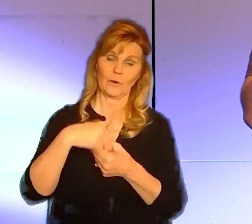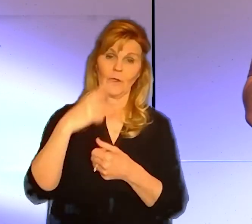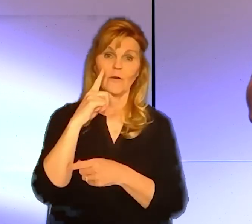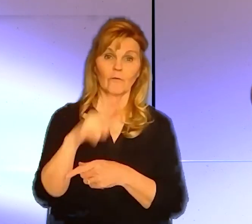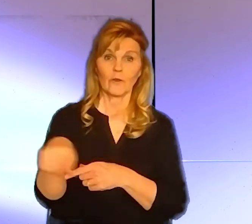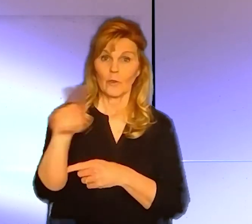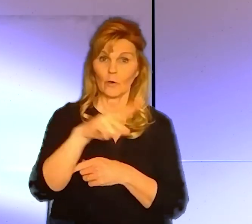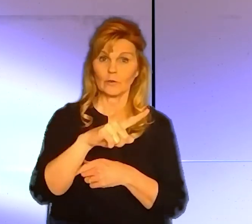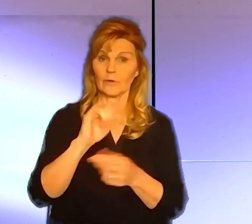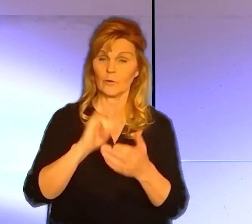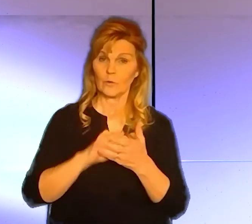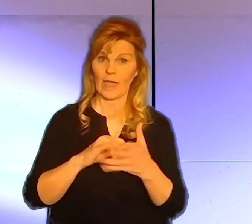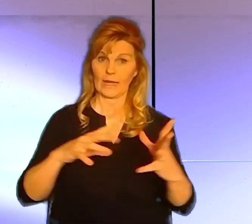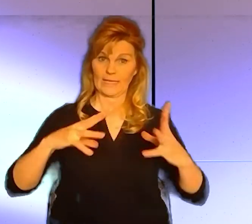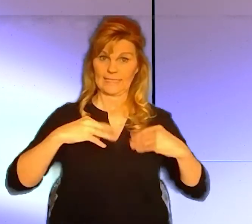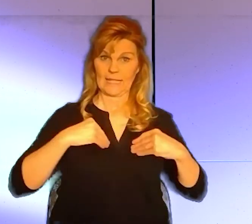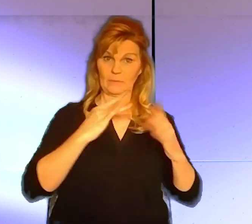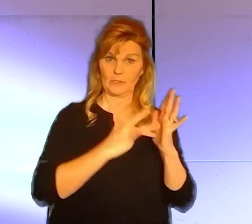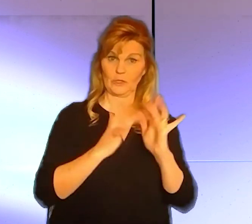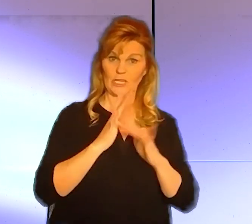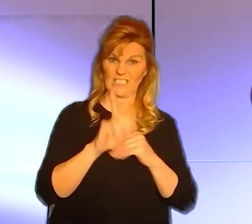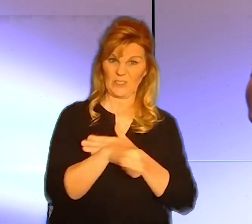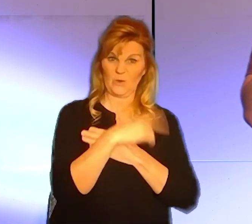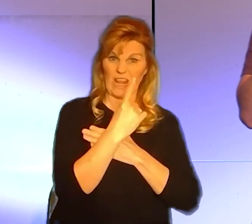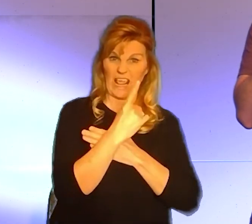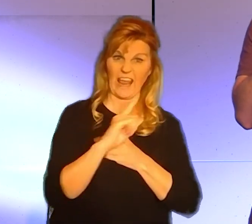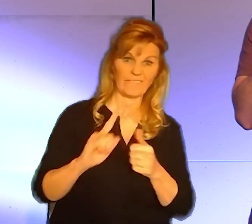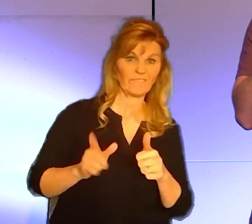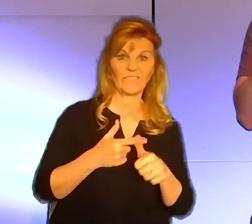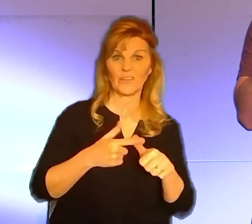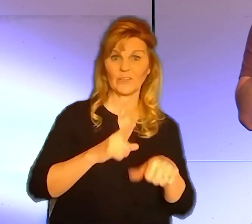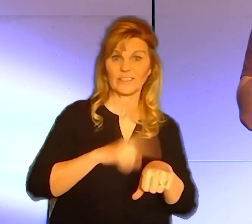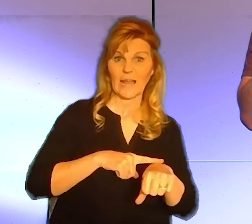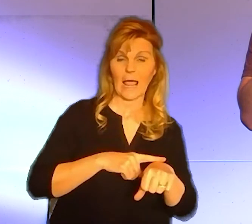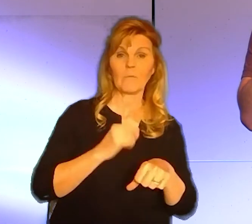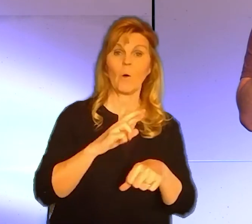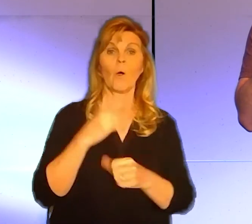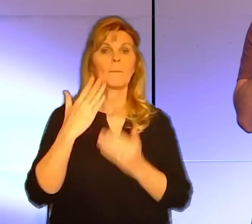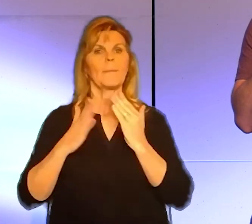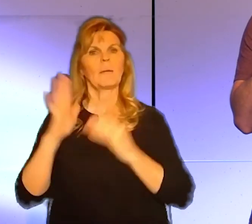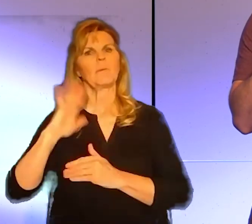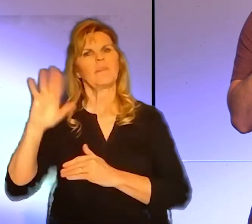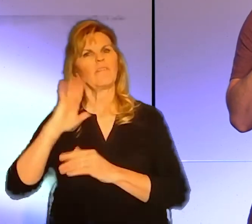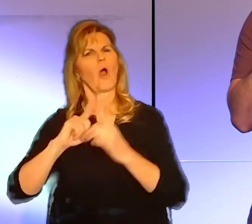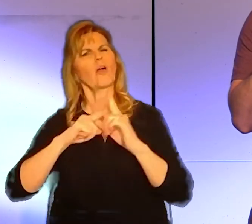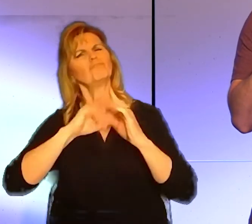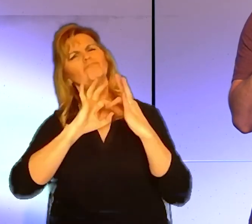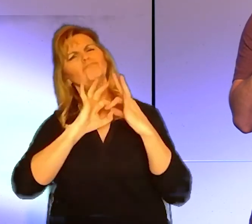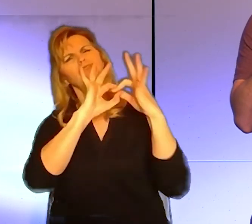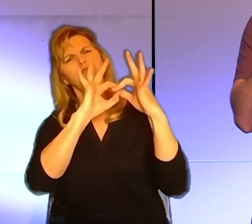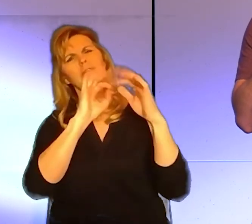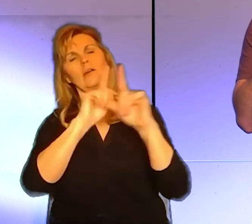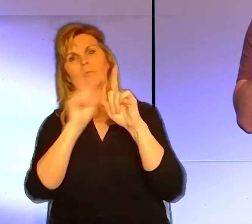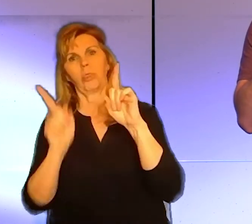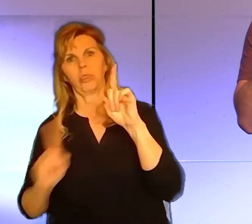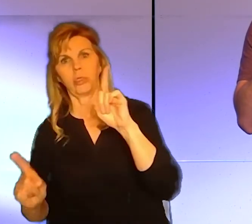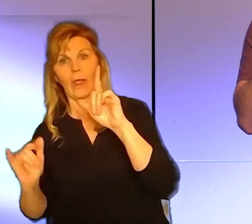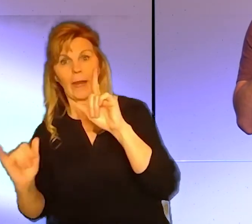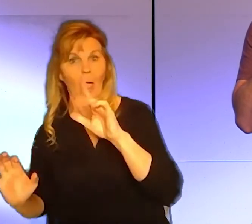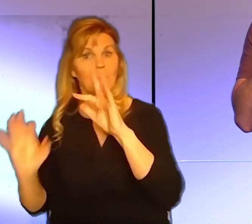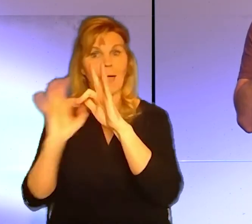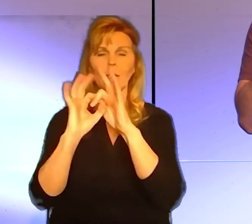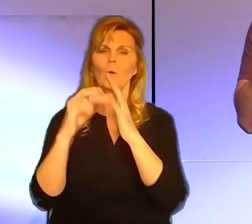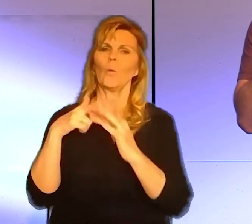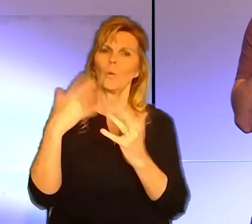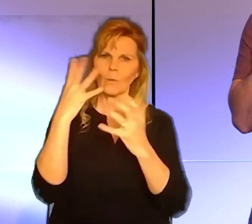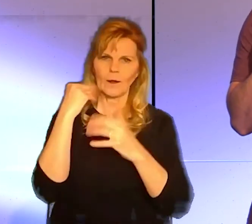you who made a commitment to Jesus today, maybe for the first time or maybe you recommitted your life to Christ, we want to go on that journey with you.